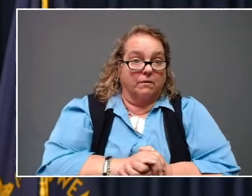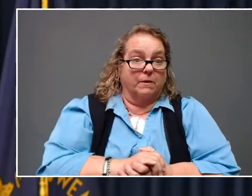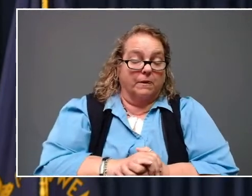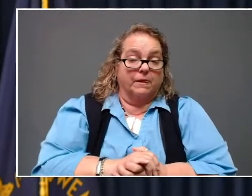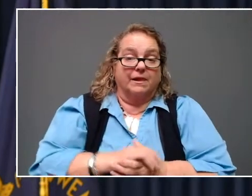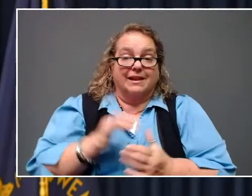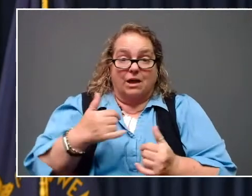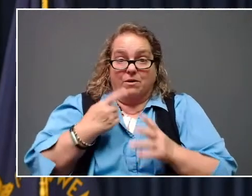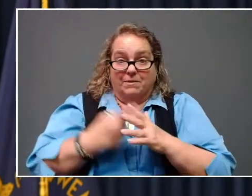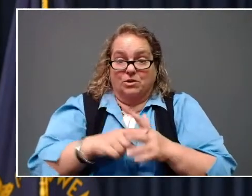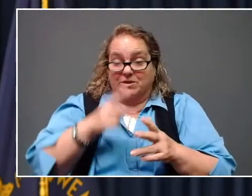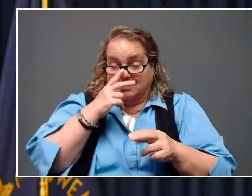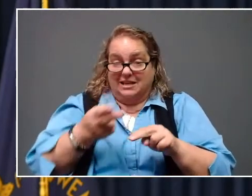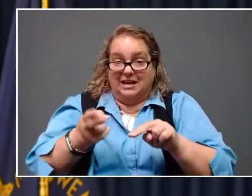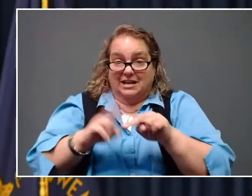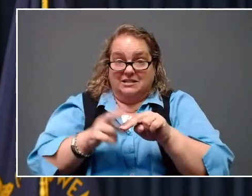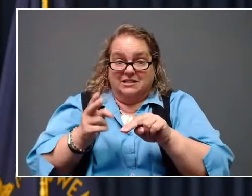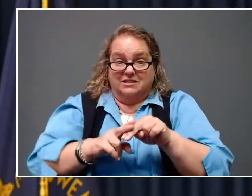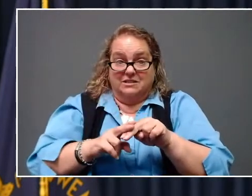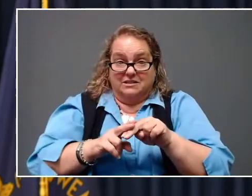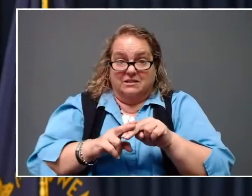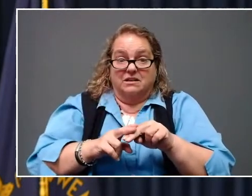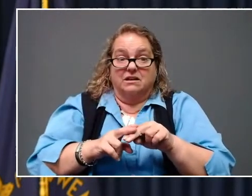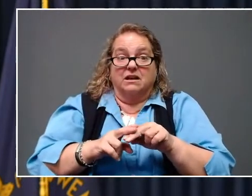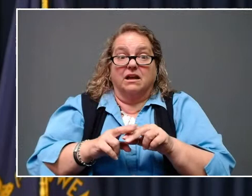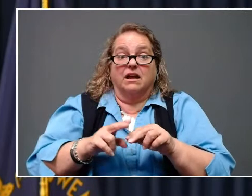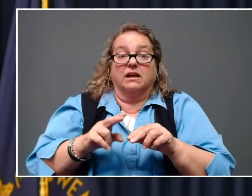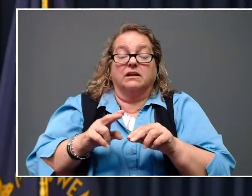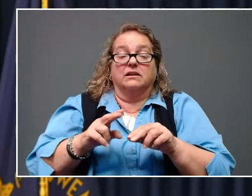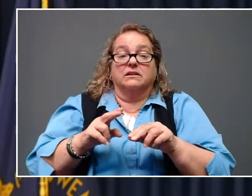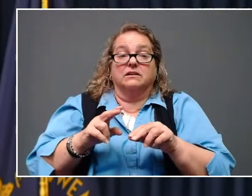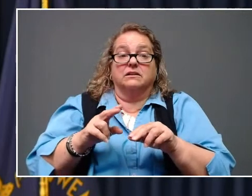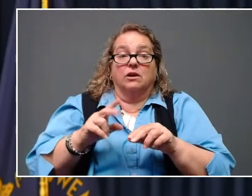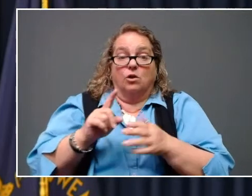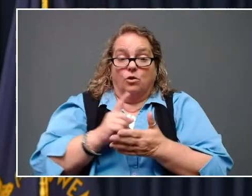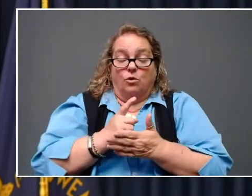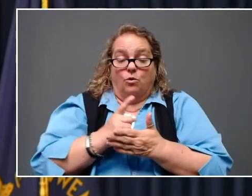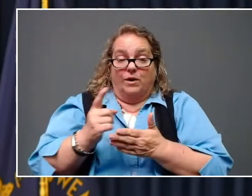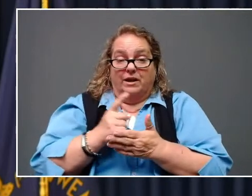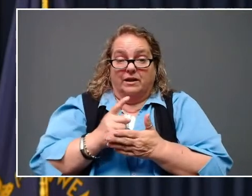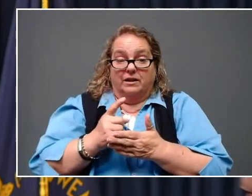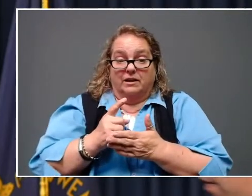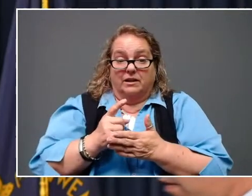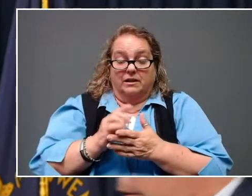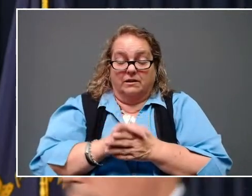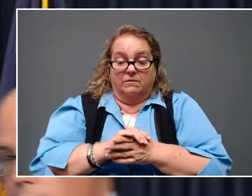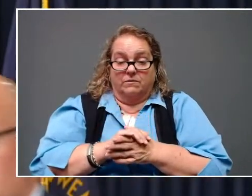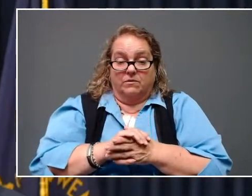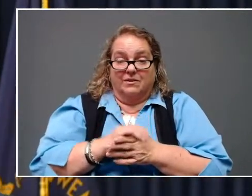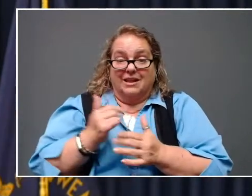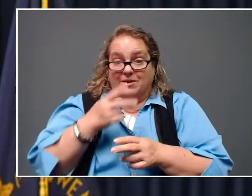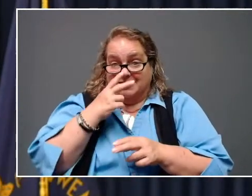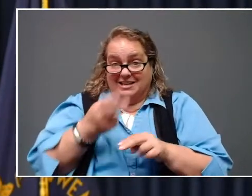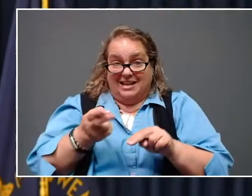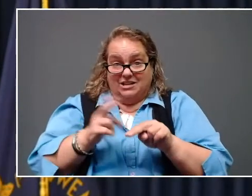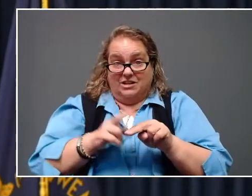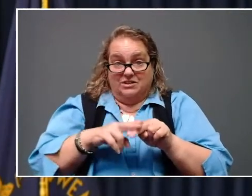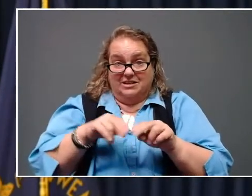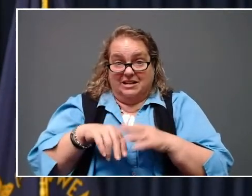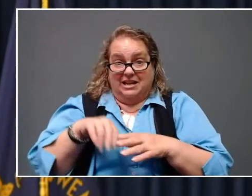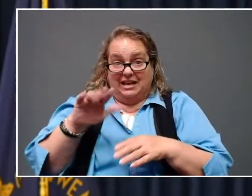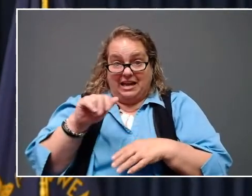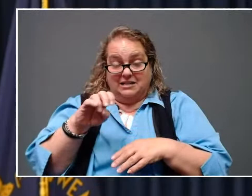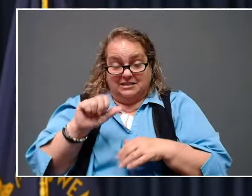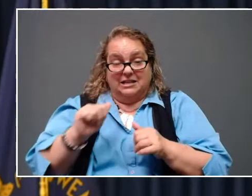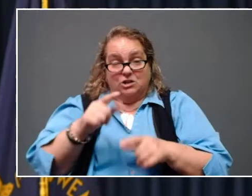an escalation in cases. Okay. The excuse me. Now that we're seeing an escalation in cases, can you provide